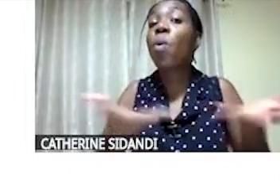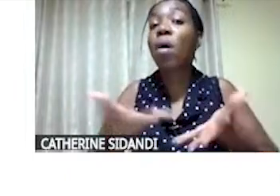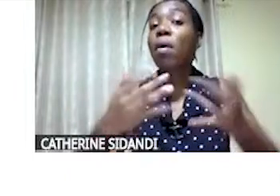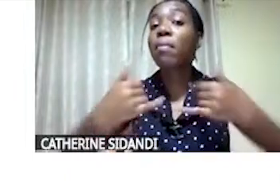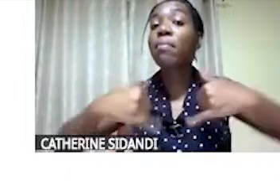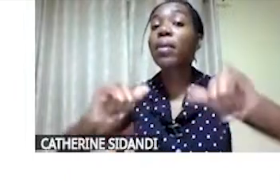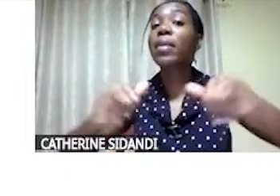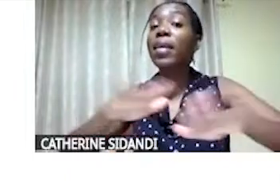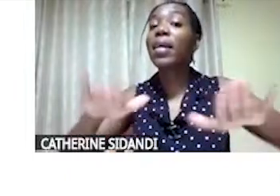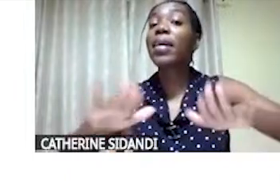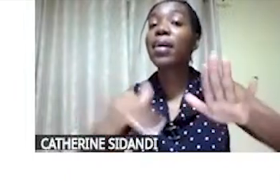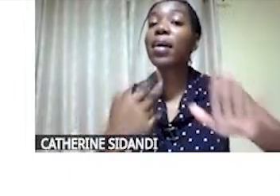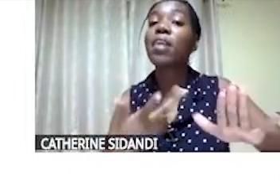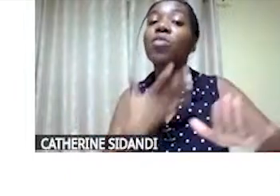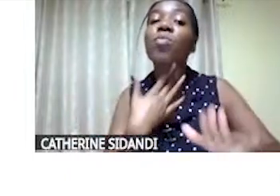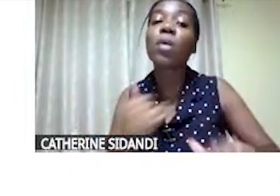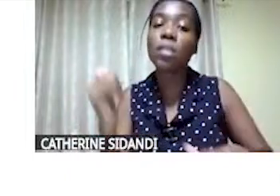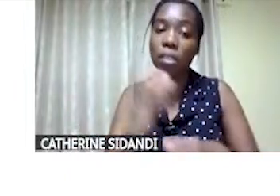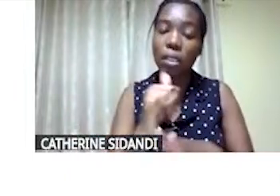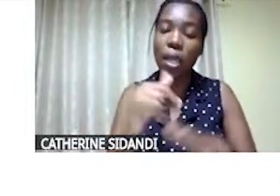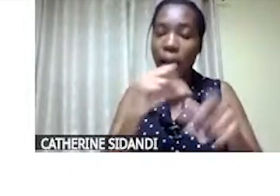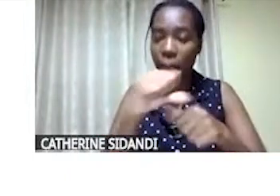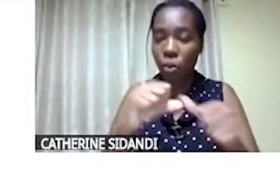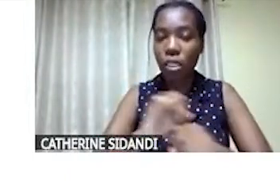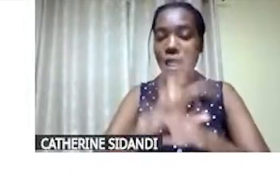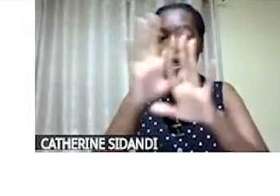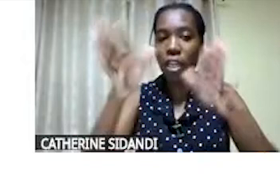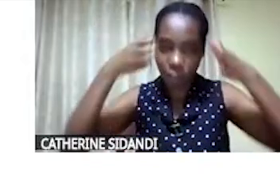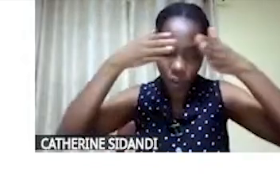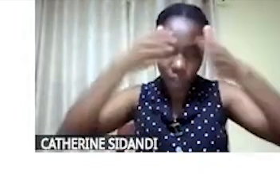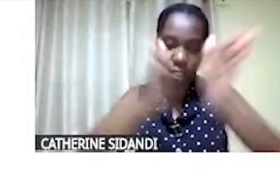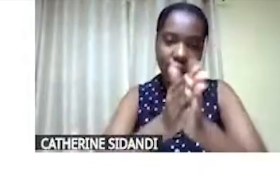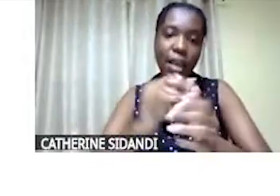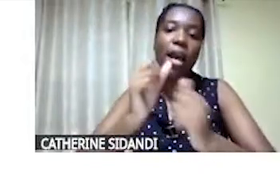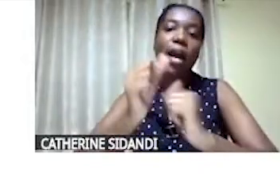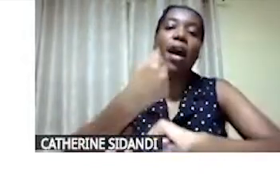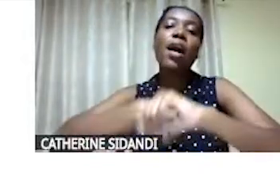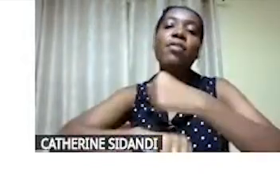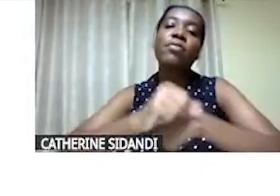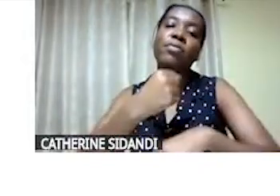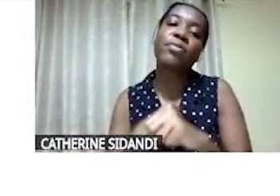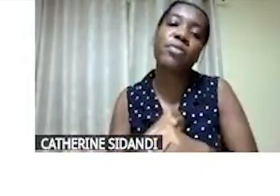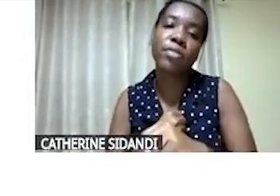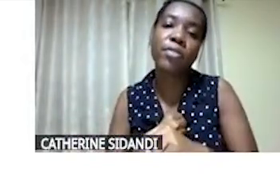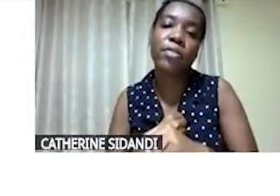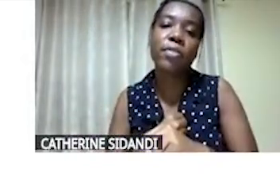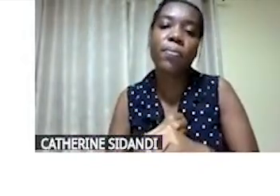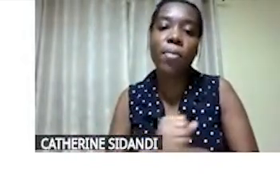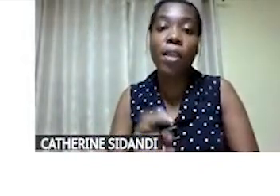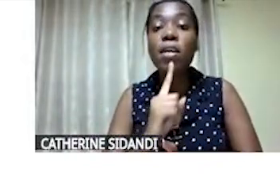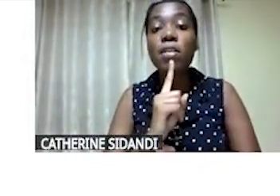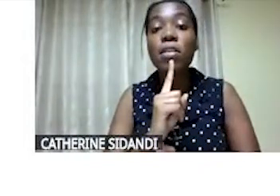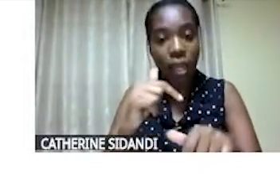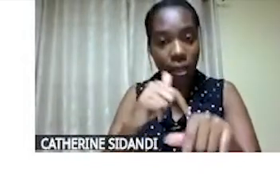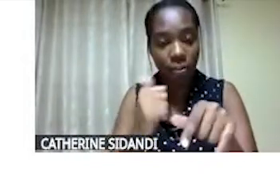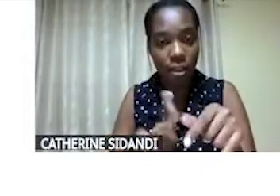about clarity, it's about focus, it's about action. It is your what and why. Yeah. So when you talk